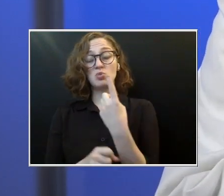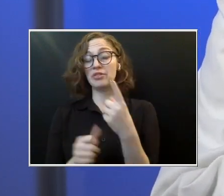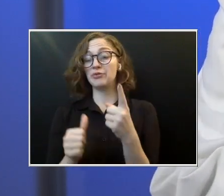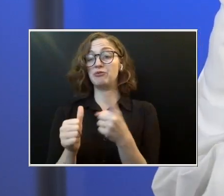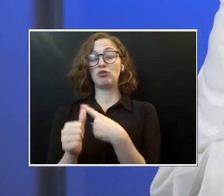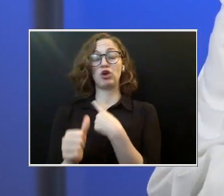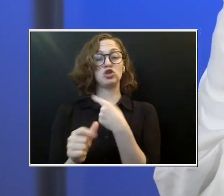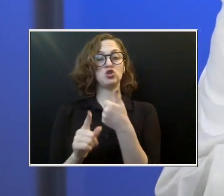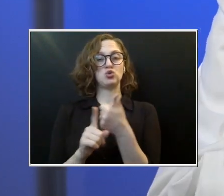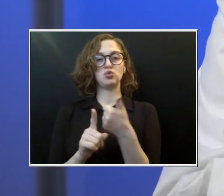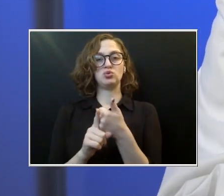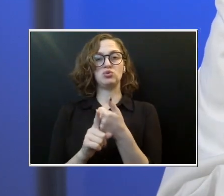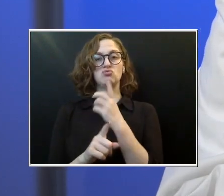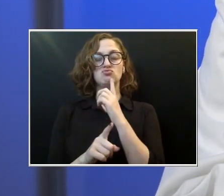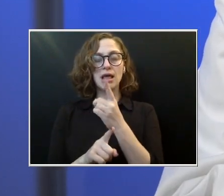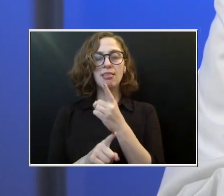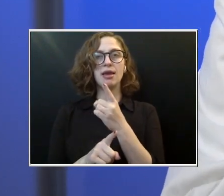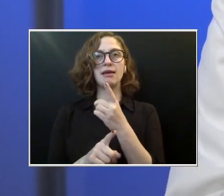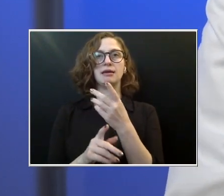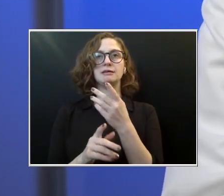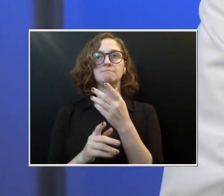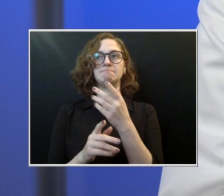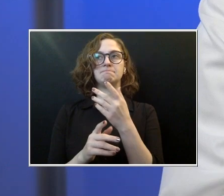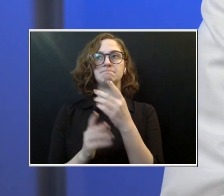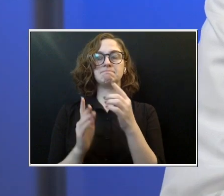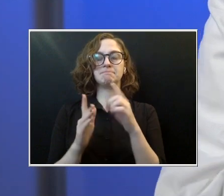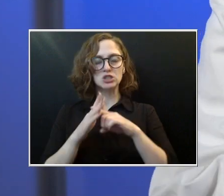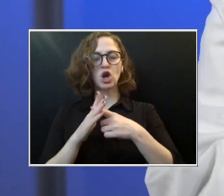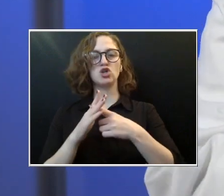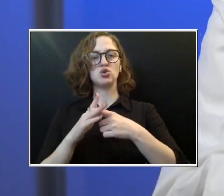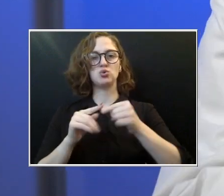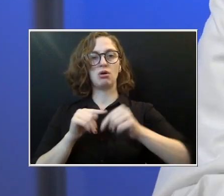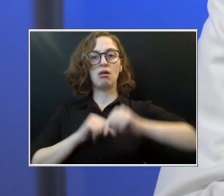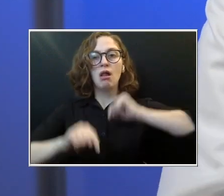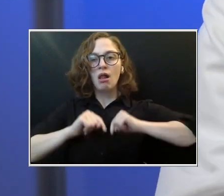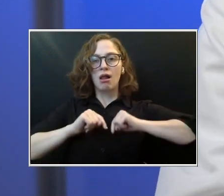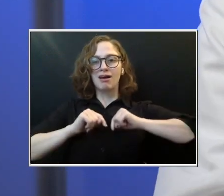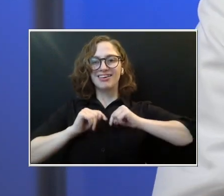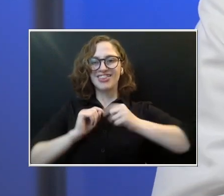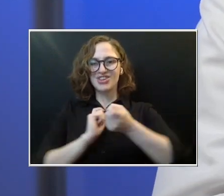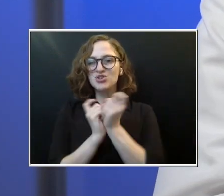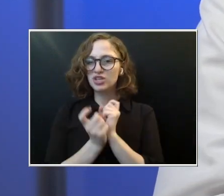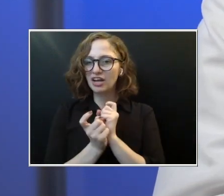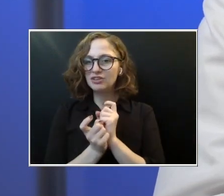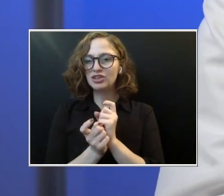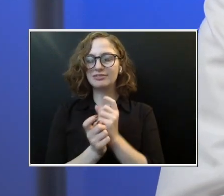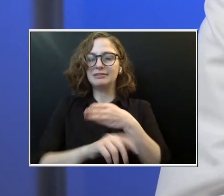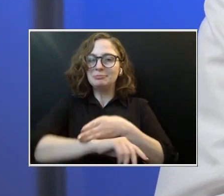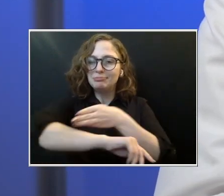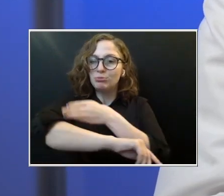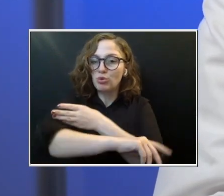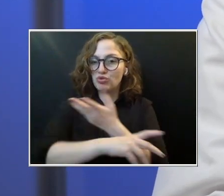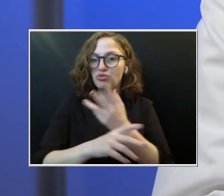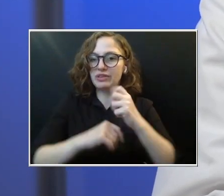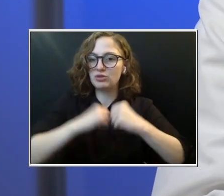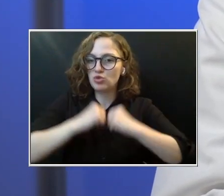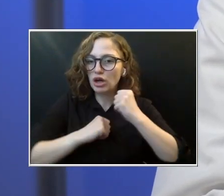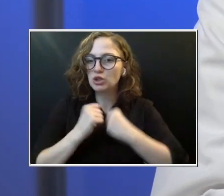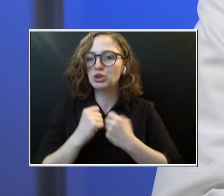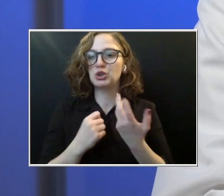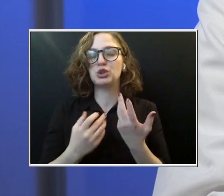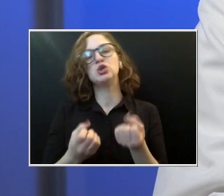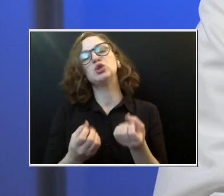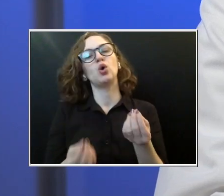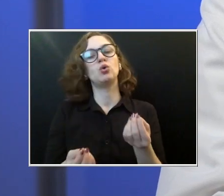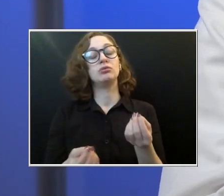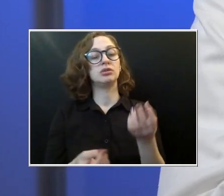that remodeling, reversing those changes. So we saw that on improvements in right heart cath. But to Dr. Satterwhite's point, the